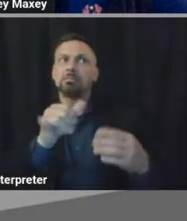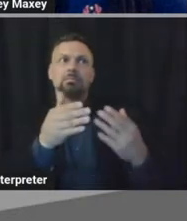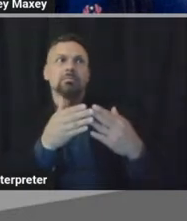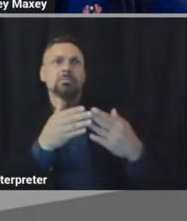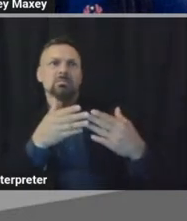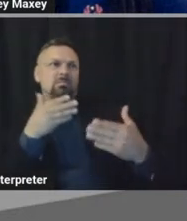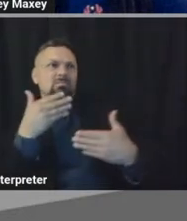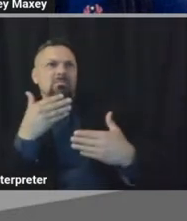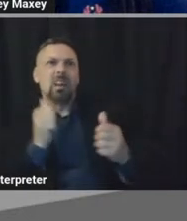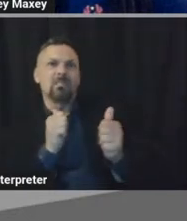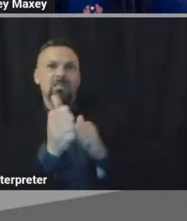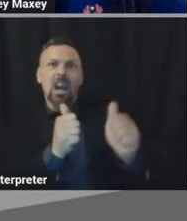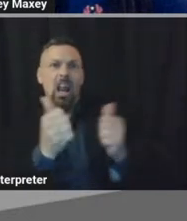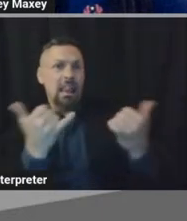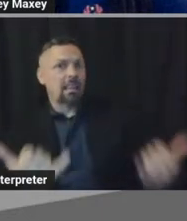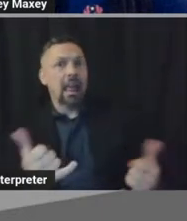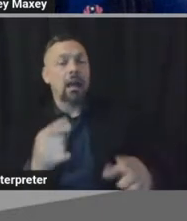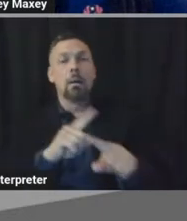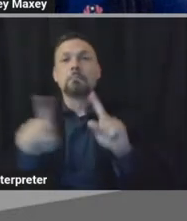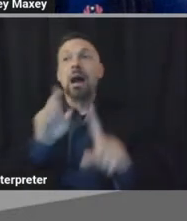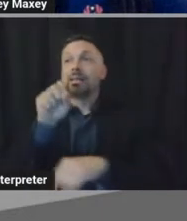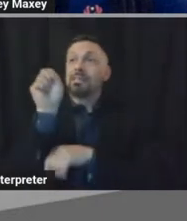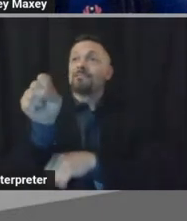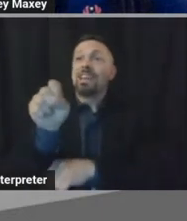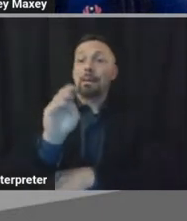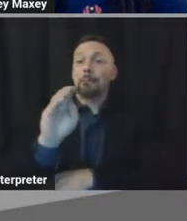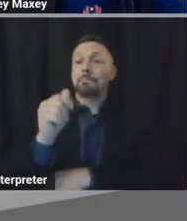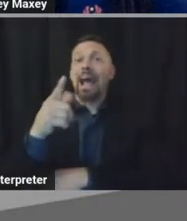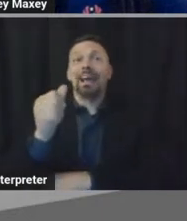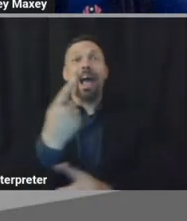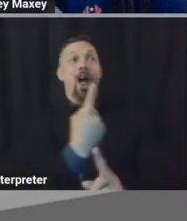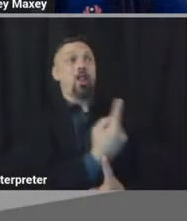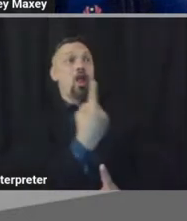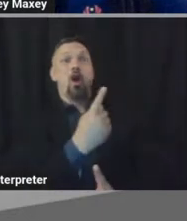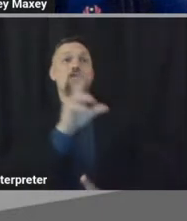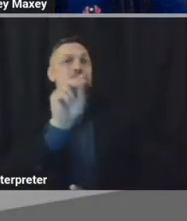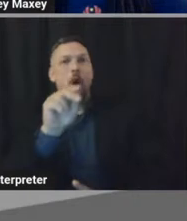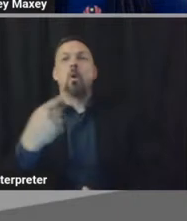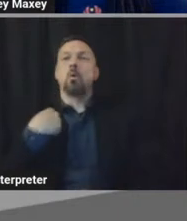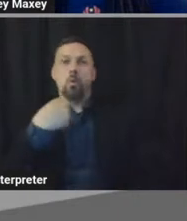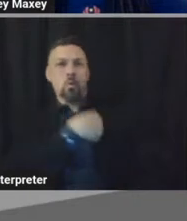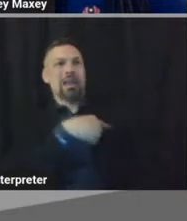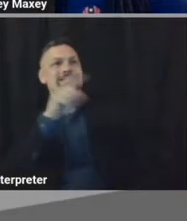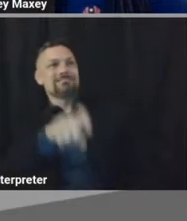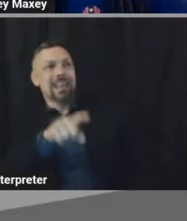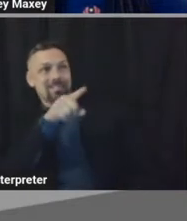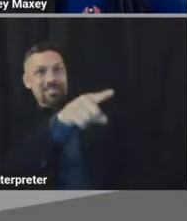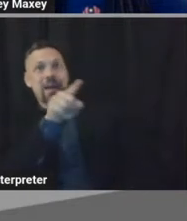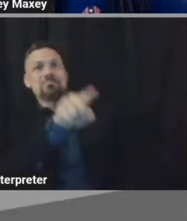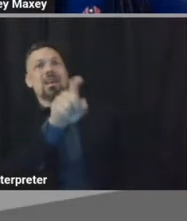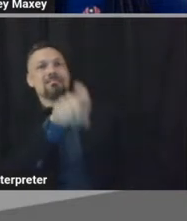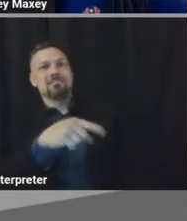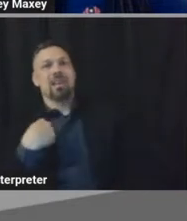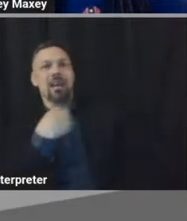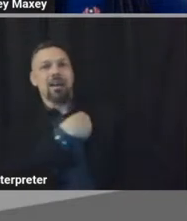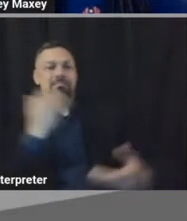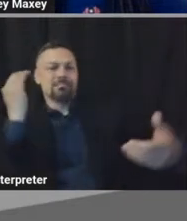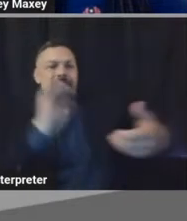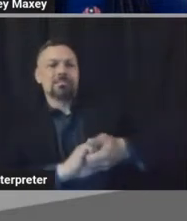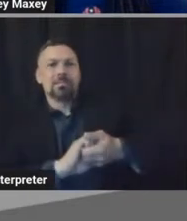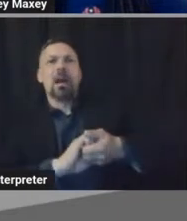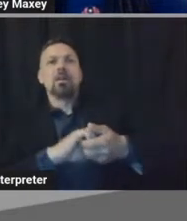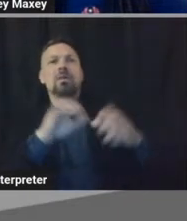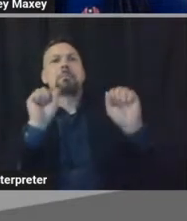but they cannot defeat MAGA on their own. They need us and we need them in order to achieve our strategic